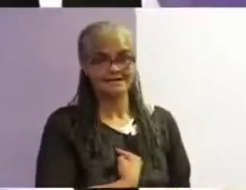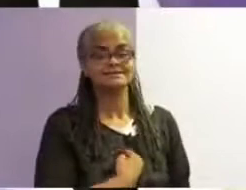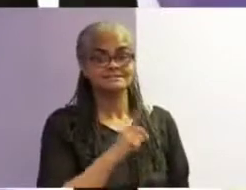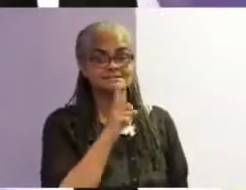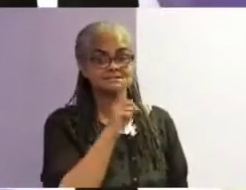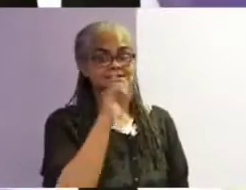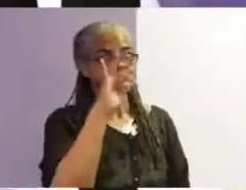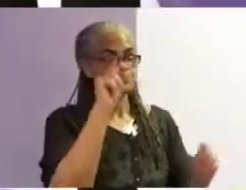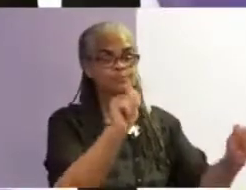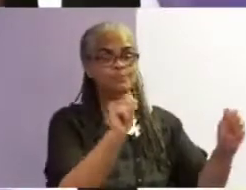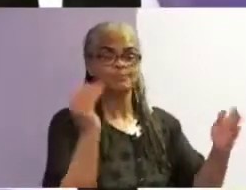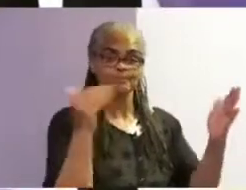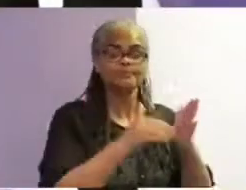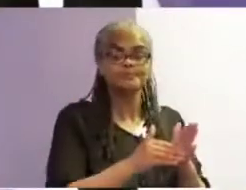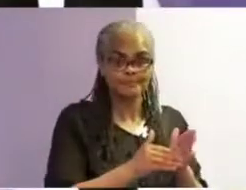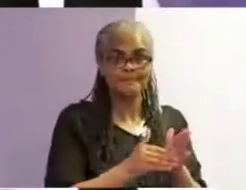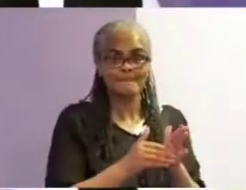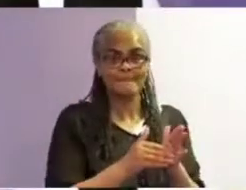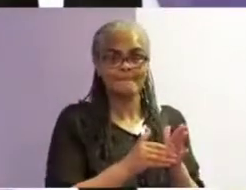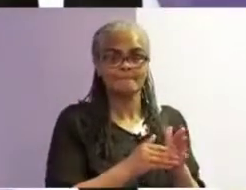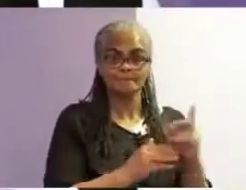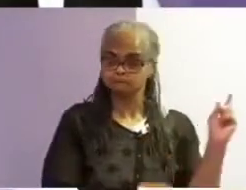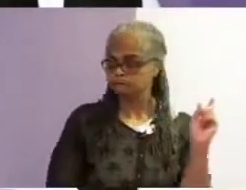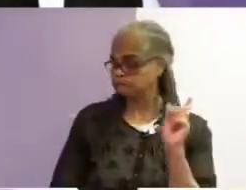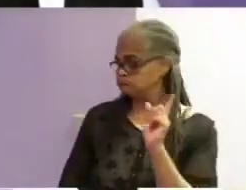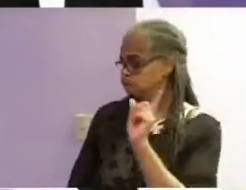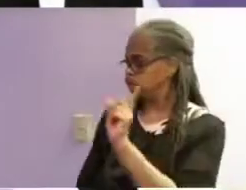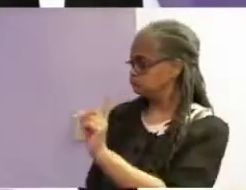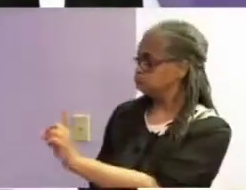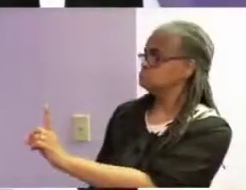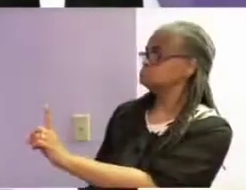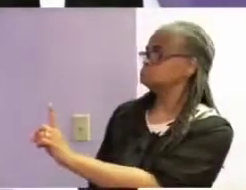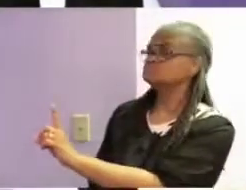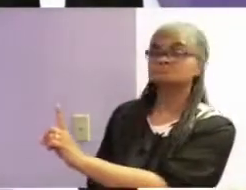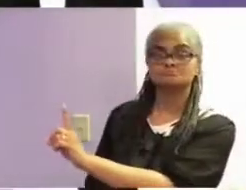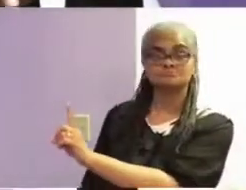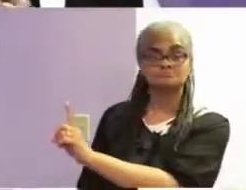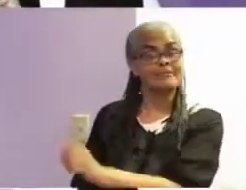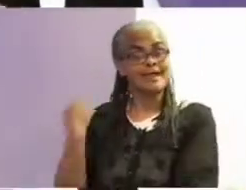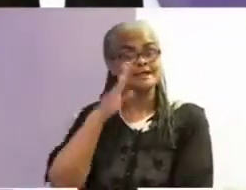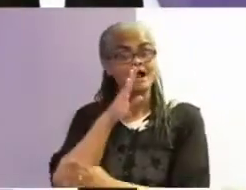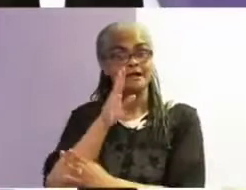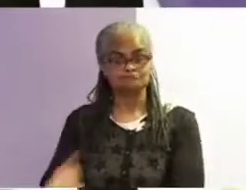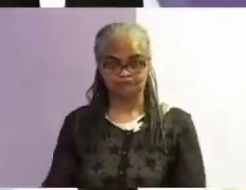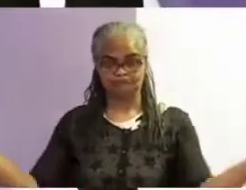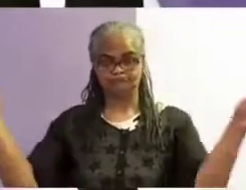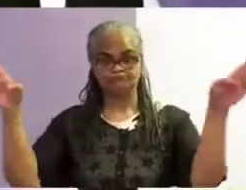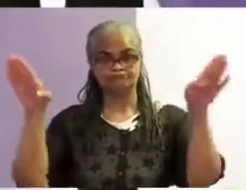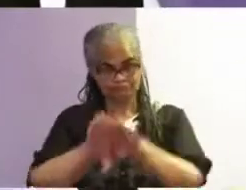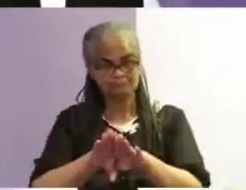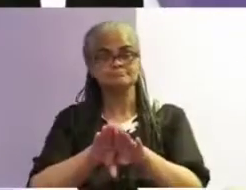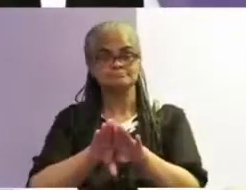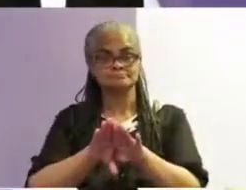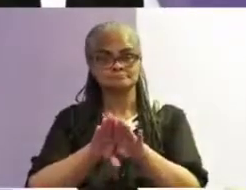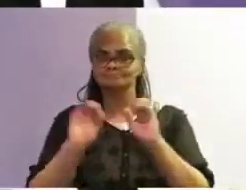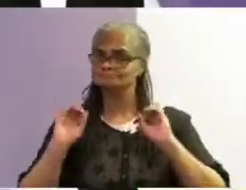And he turned around and he walked back out, and God, shut up, heaven. No